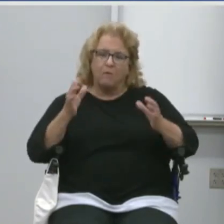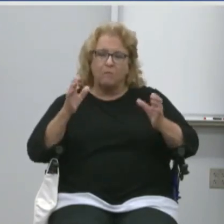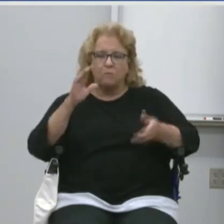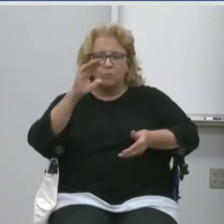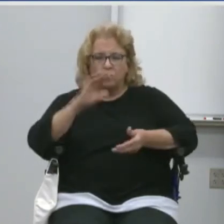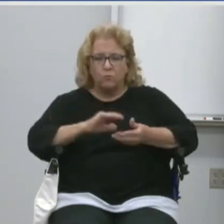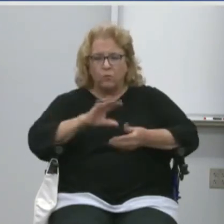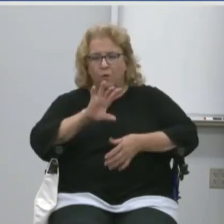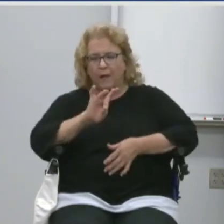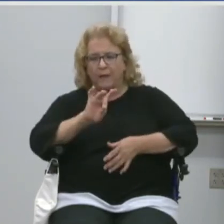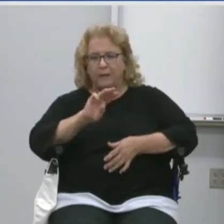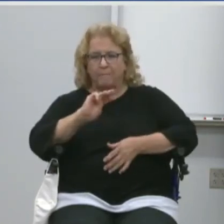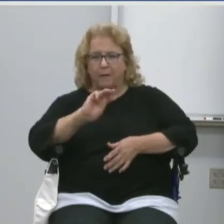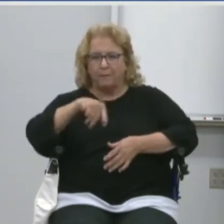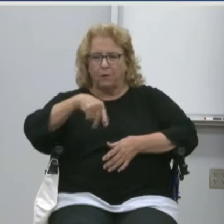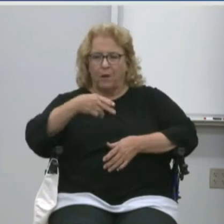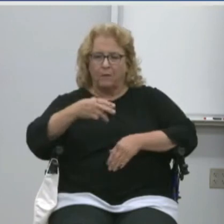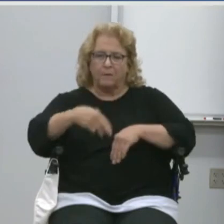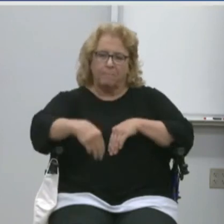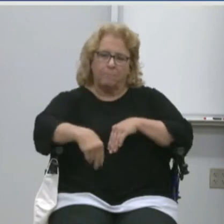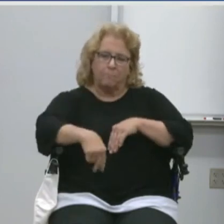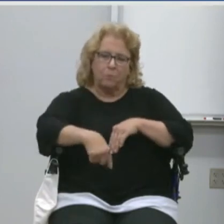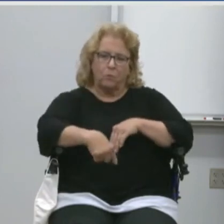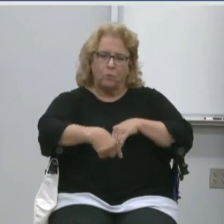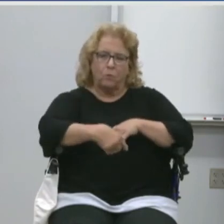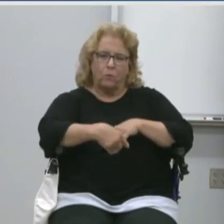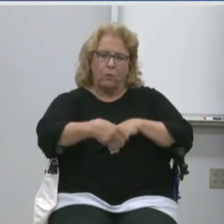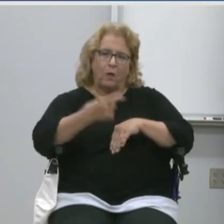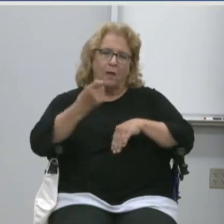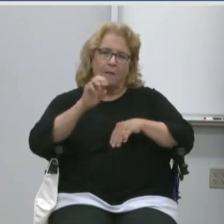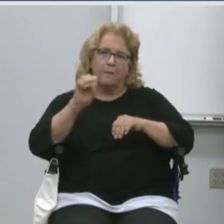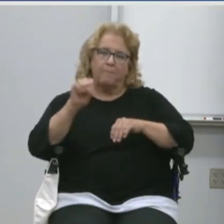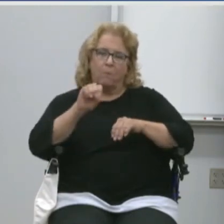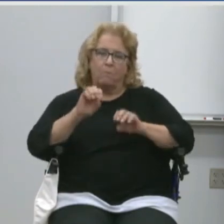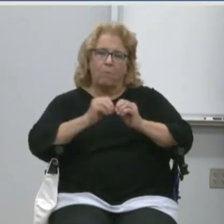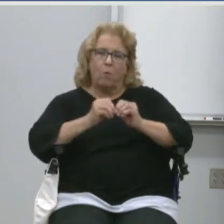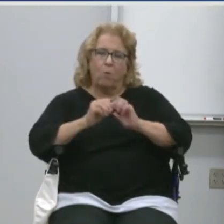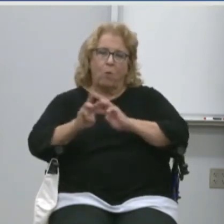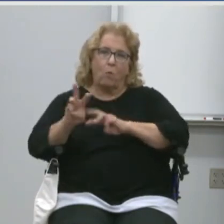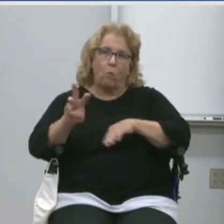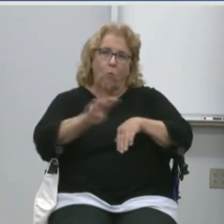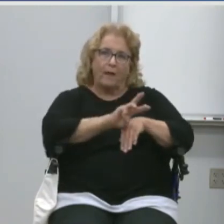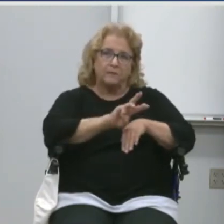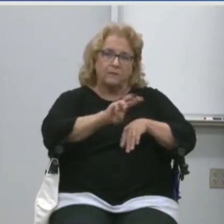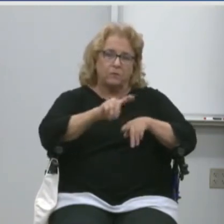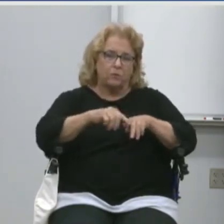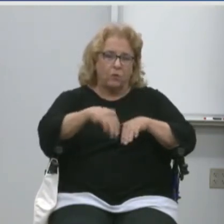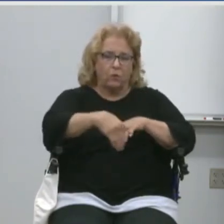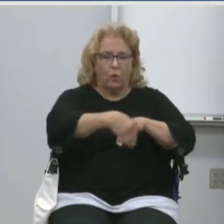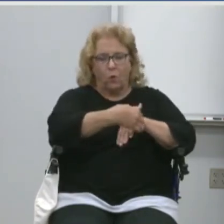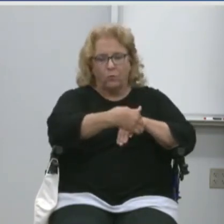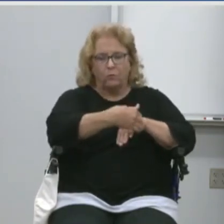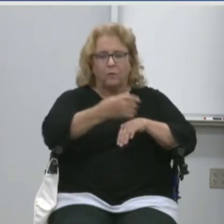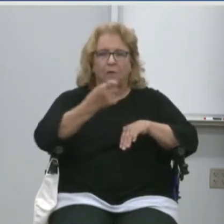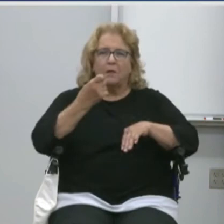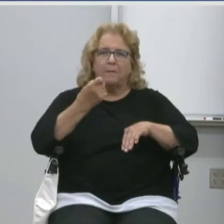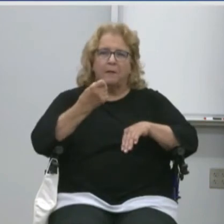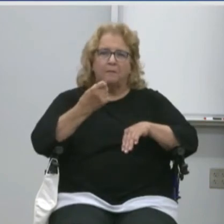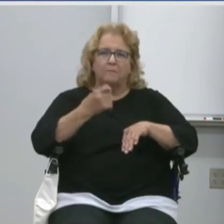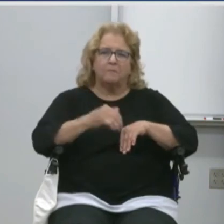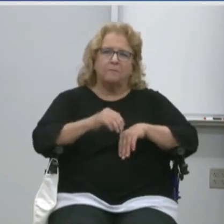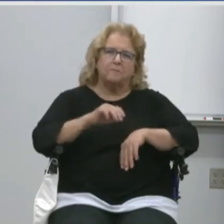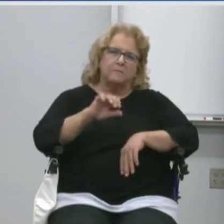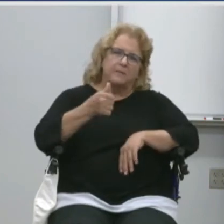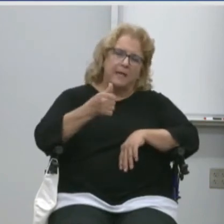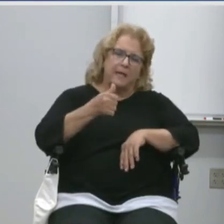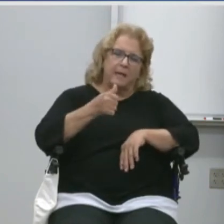hour. And literally, it has wobbled a little bit more to the west towards the coast, and really only just a little over 10